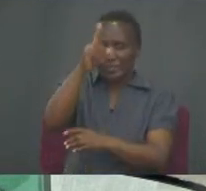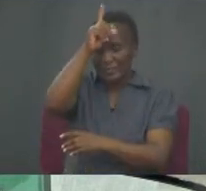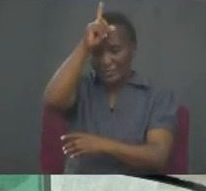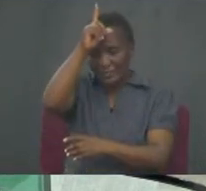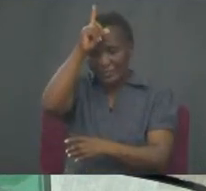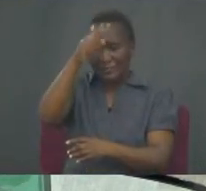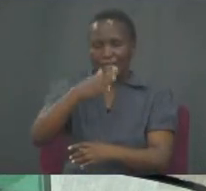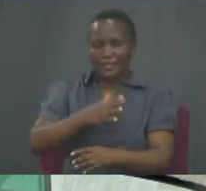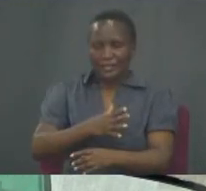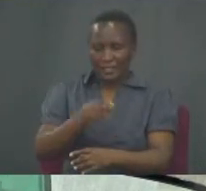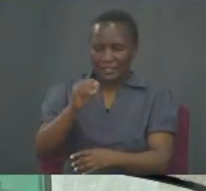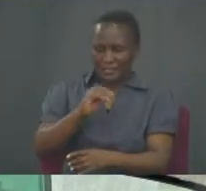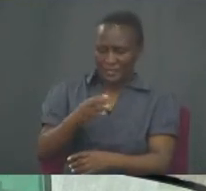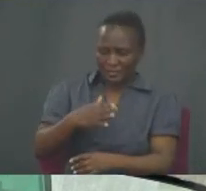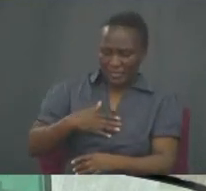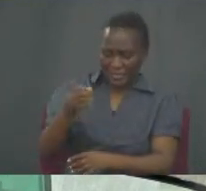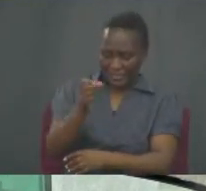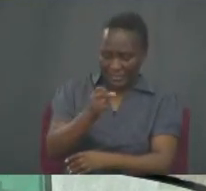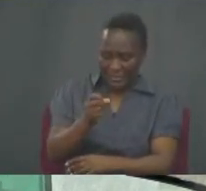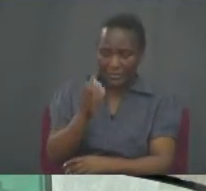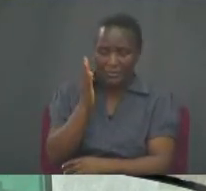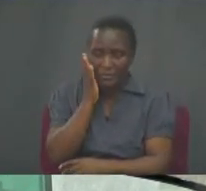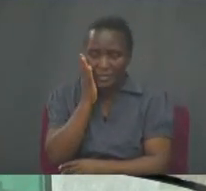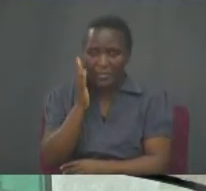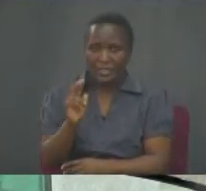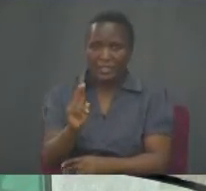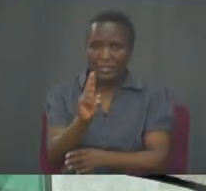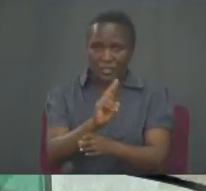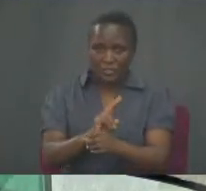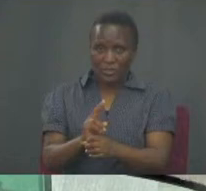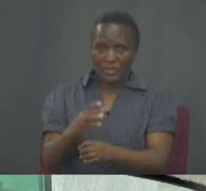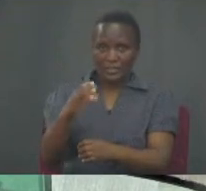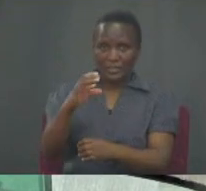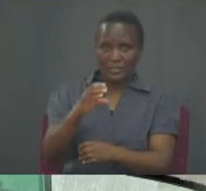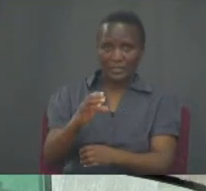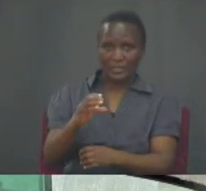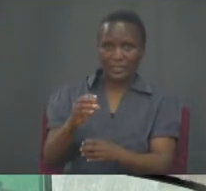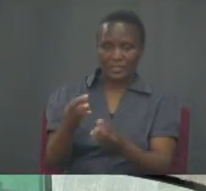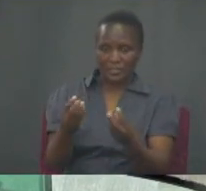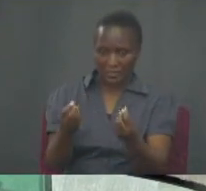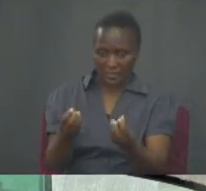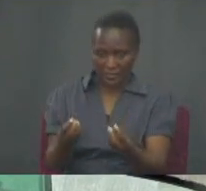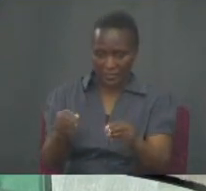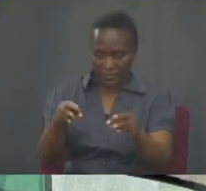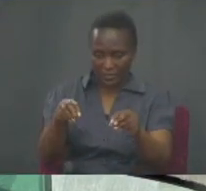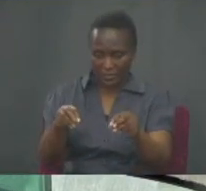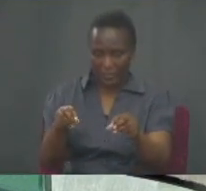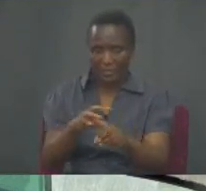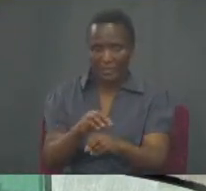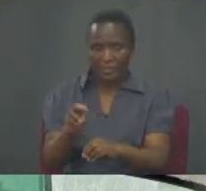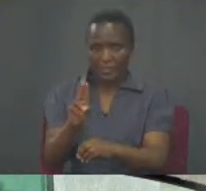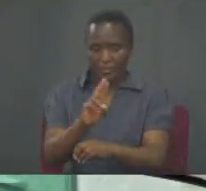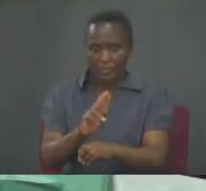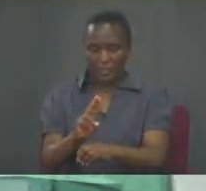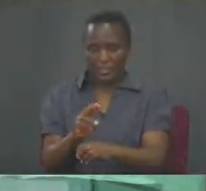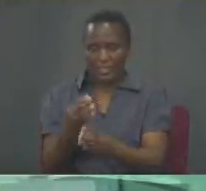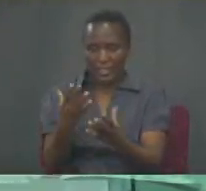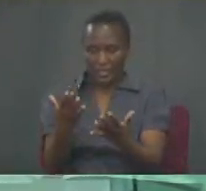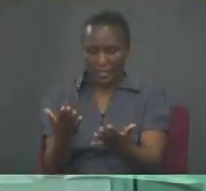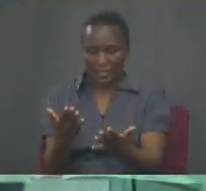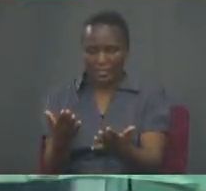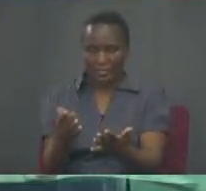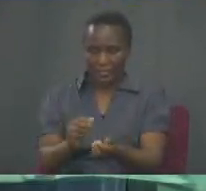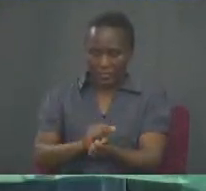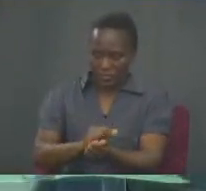the fire for hours. She uses her bare hands. She holds it and she places it down